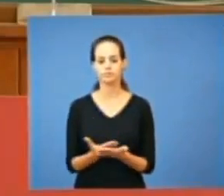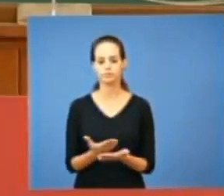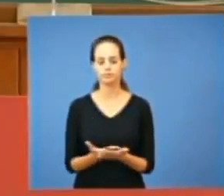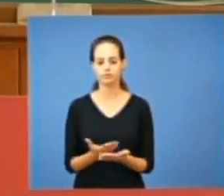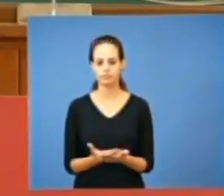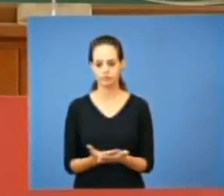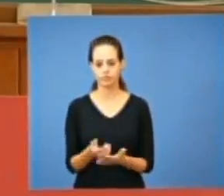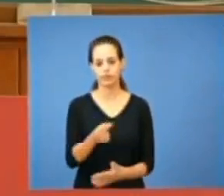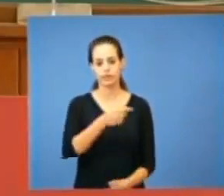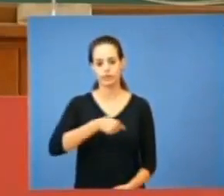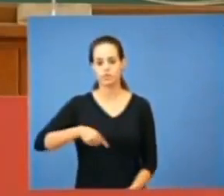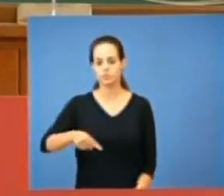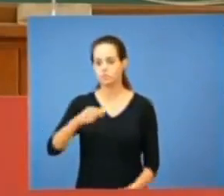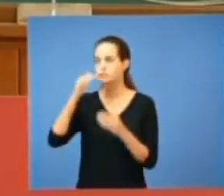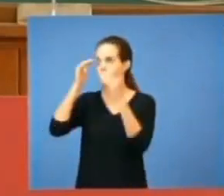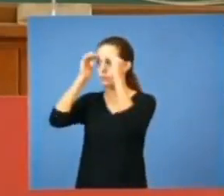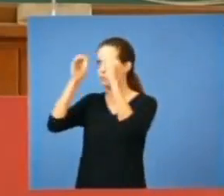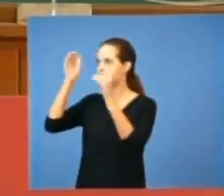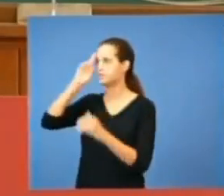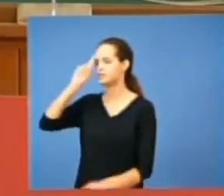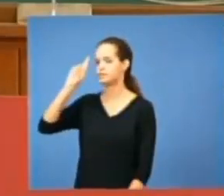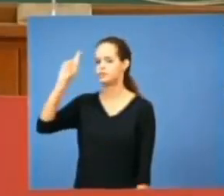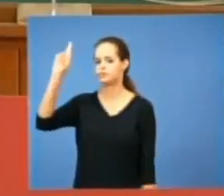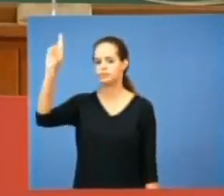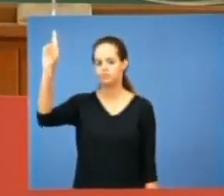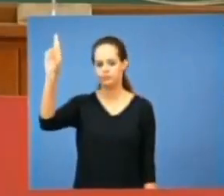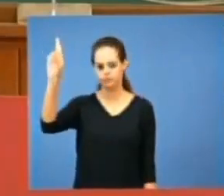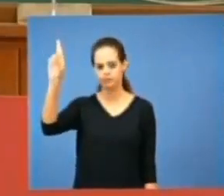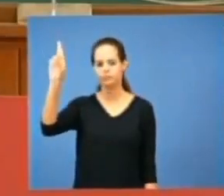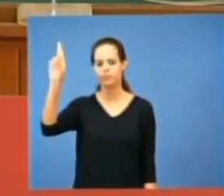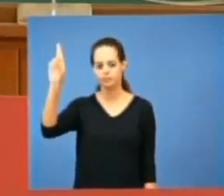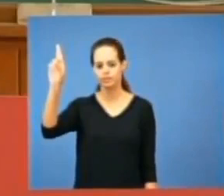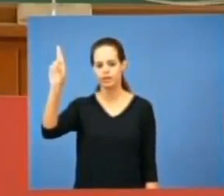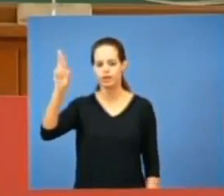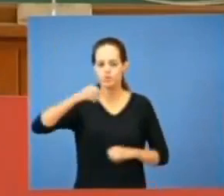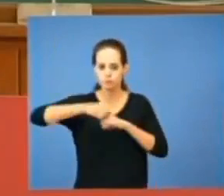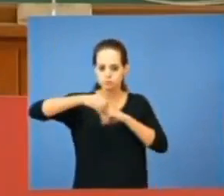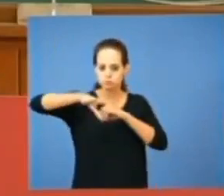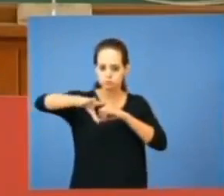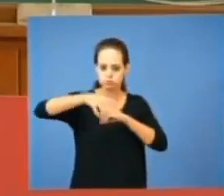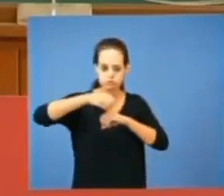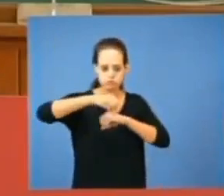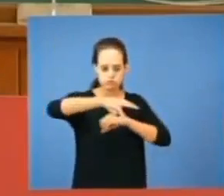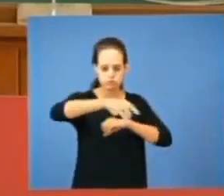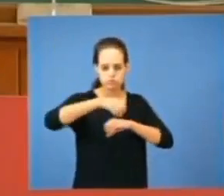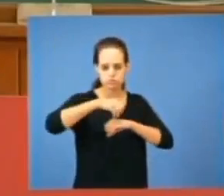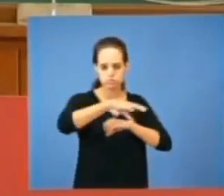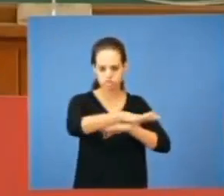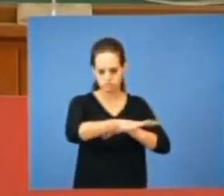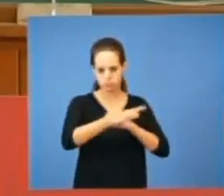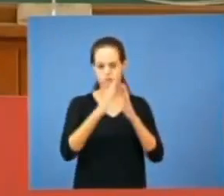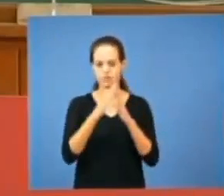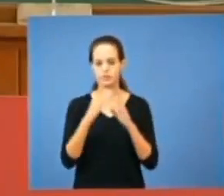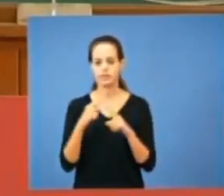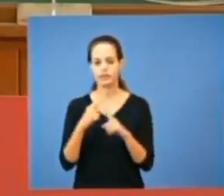study that we are we have been answering the word of the revelation of the Lord